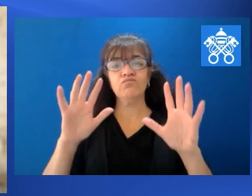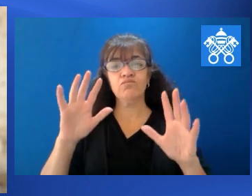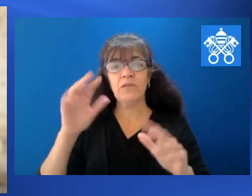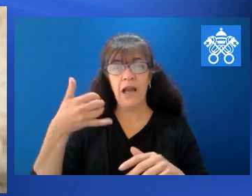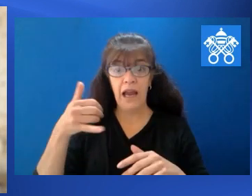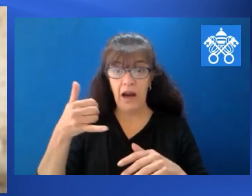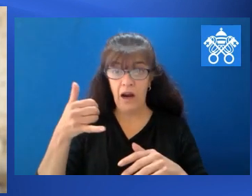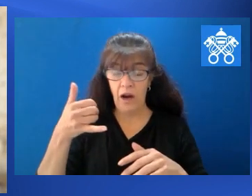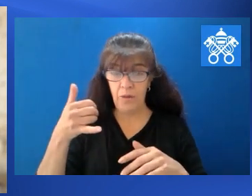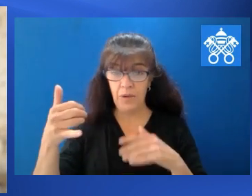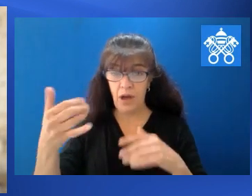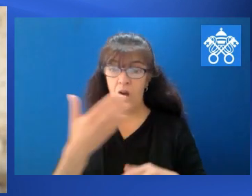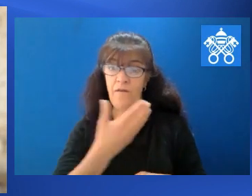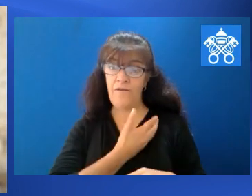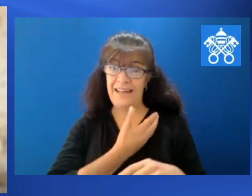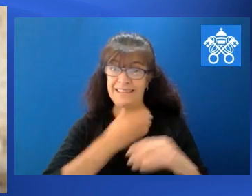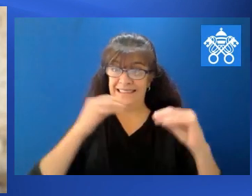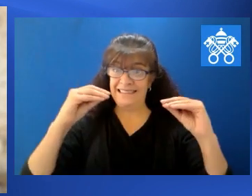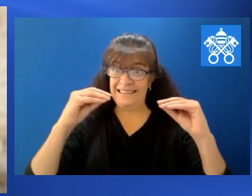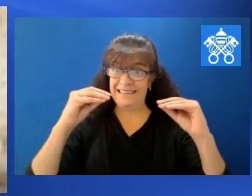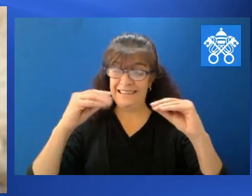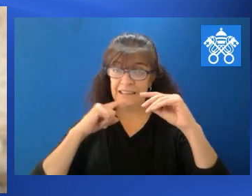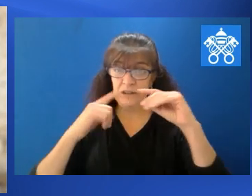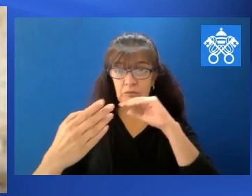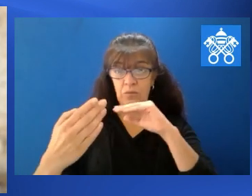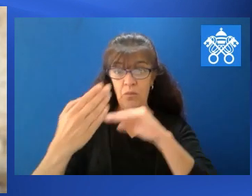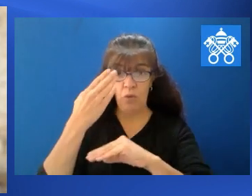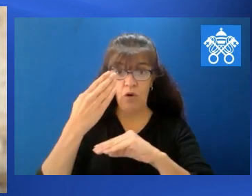Pope Francis's catechesis this morning at the Wednesday General Audience.